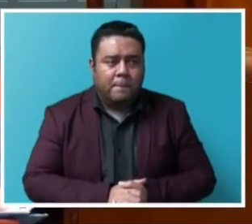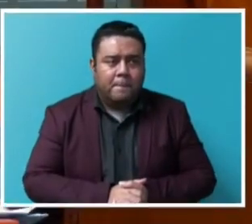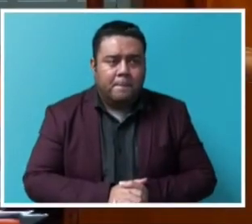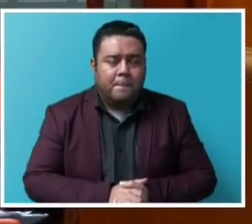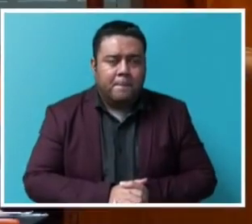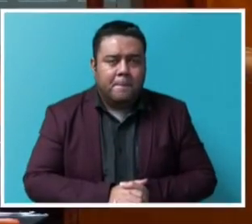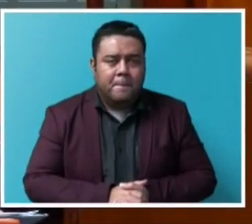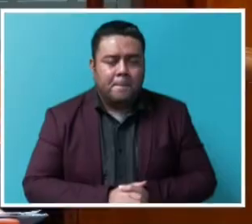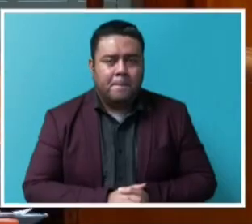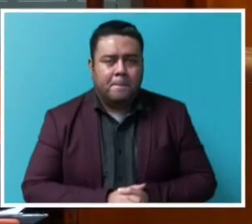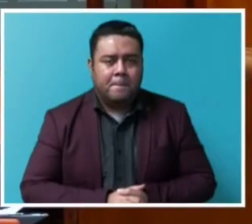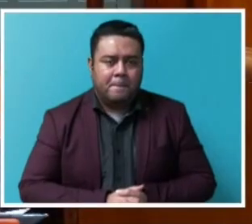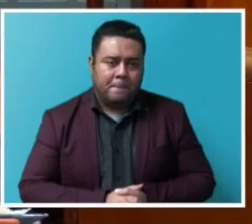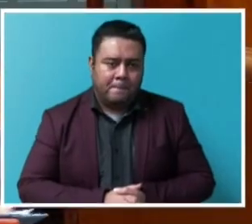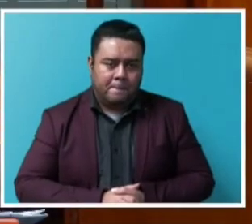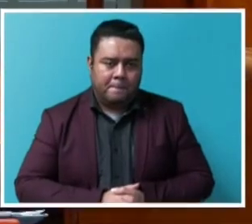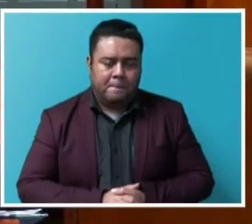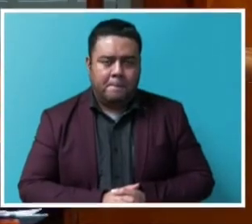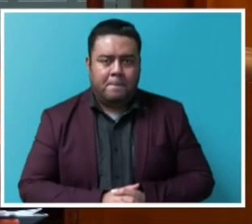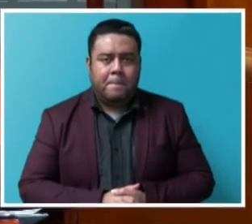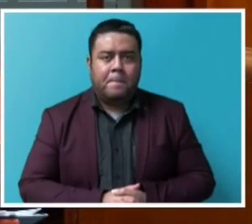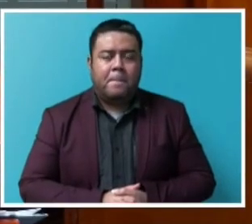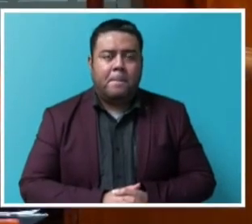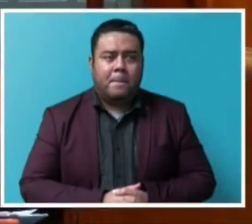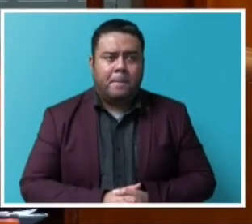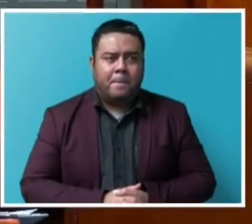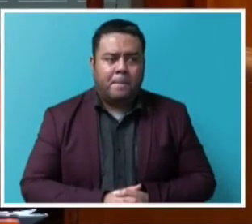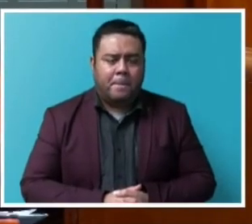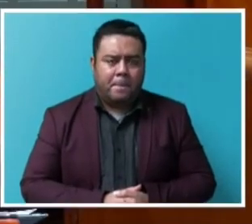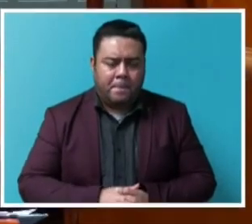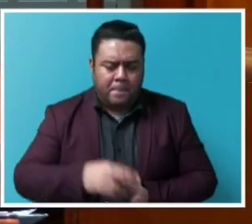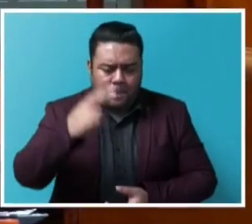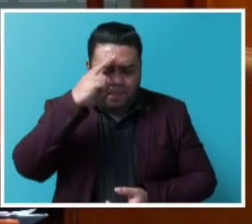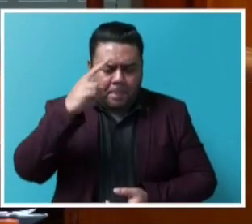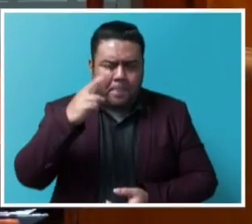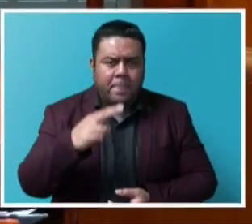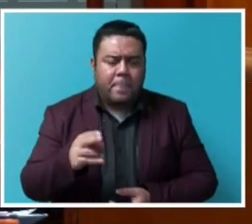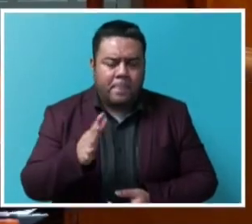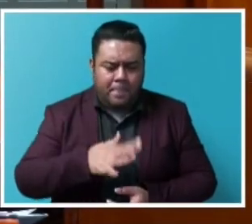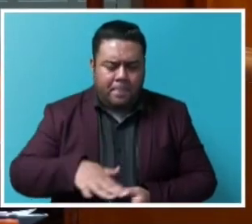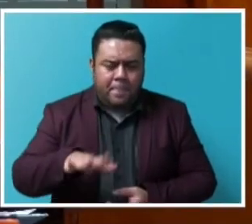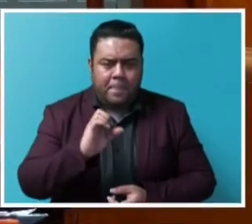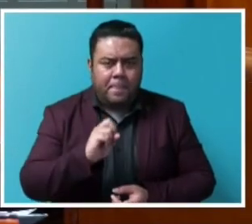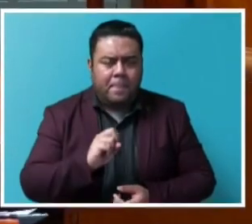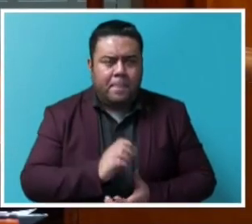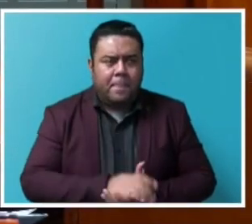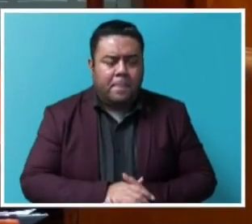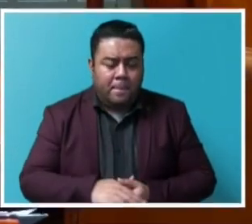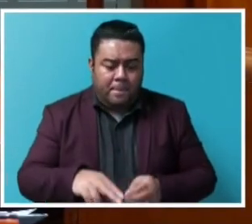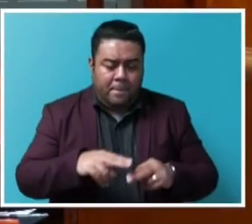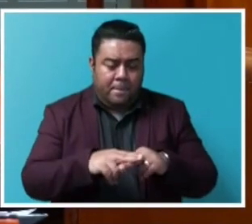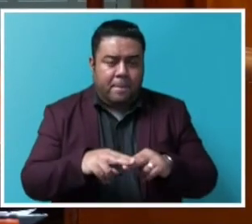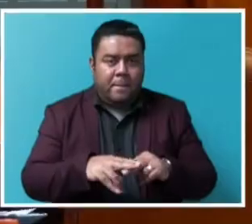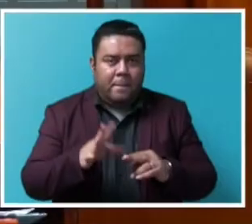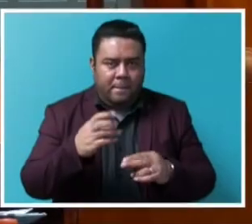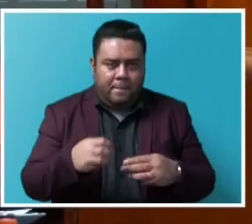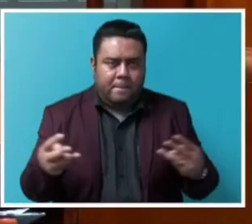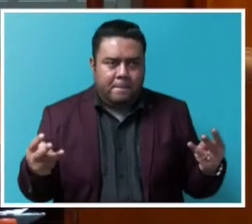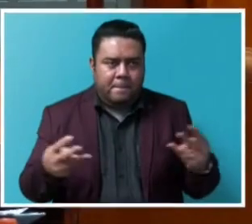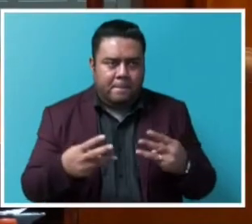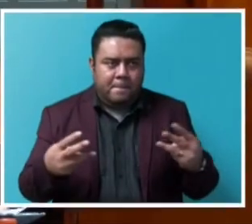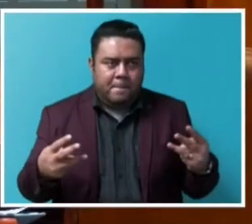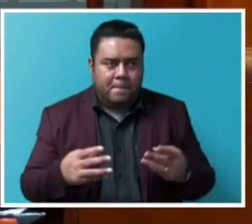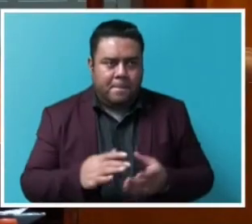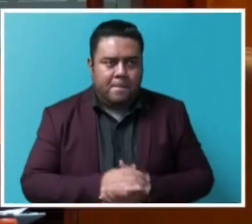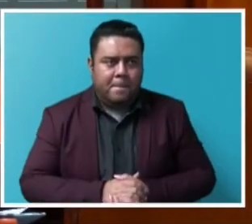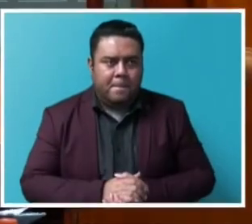ailment. The national situation, Mr. Speaker, sir. Fiji is at war.